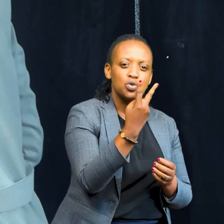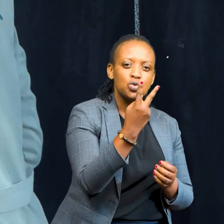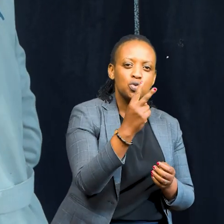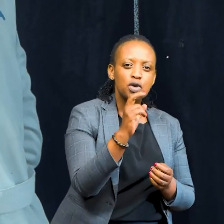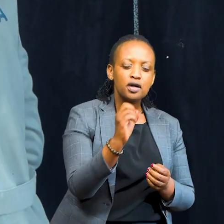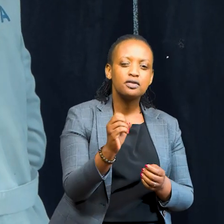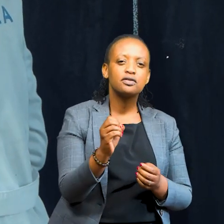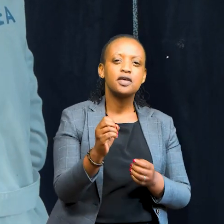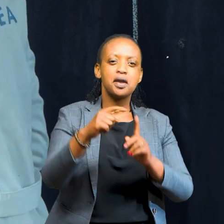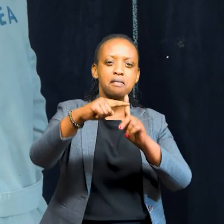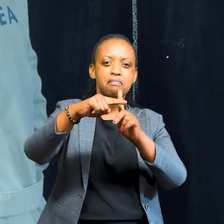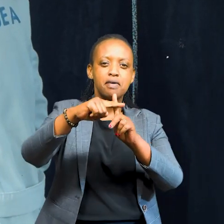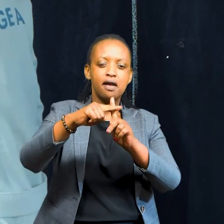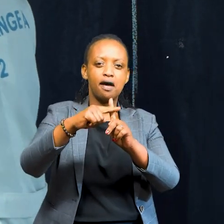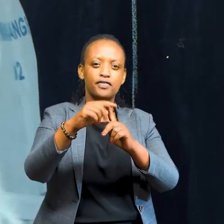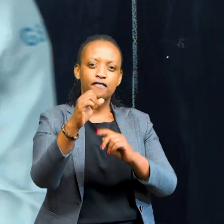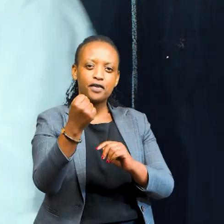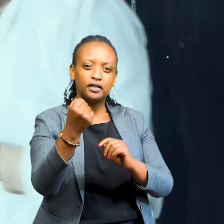20 plus.